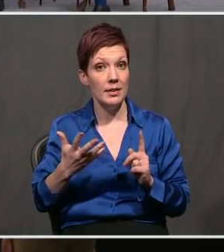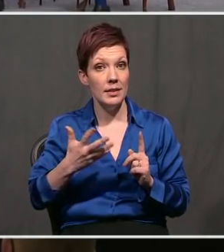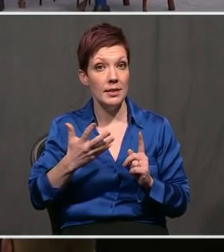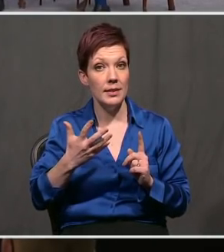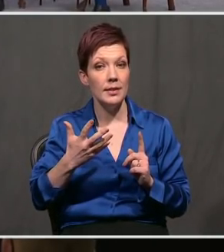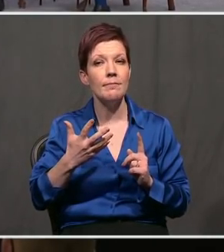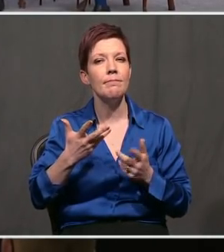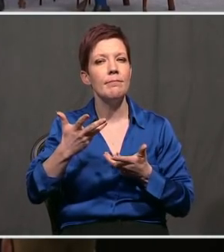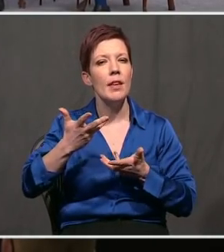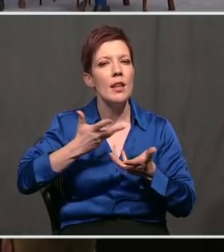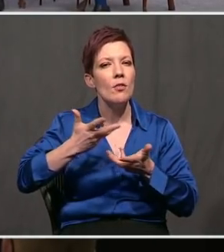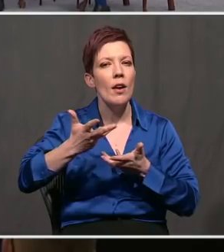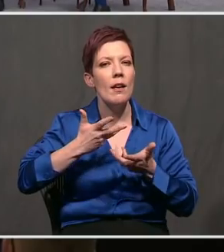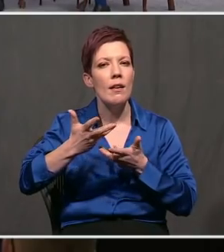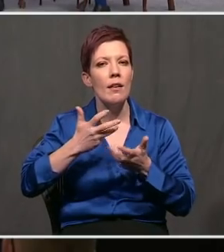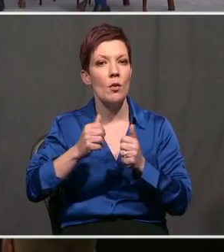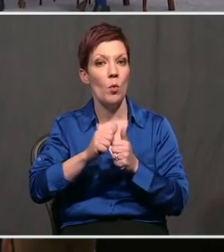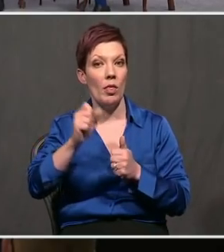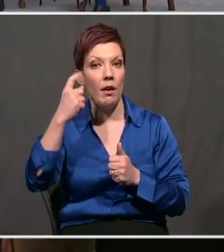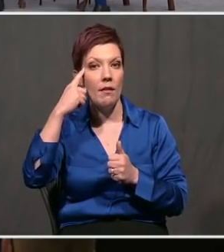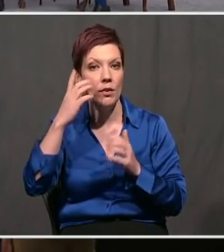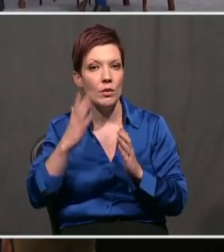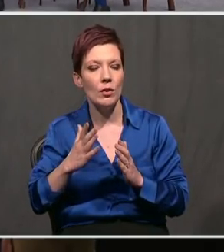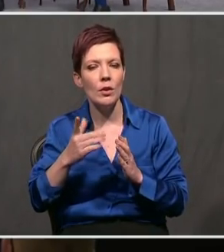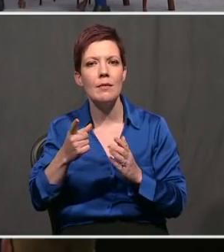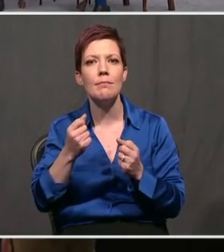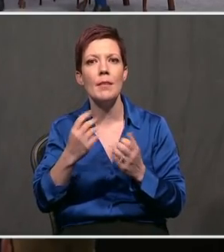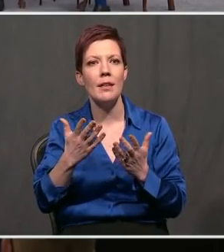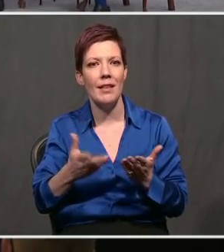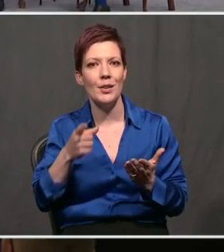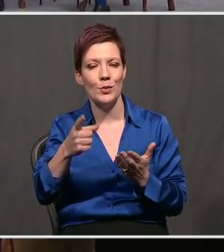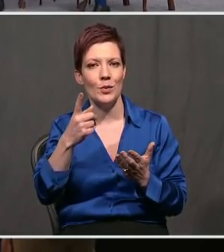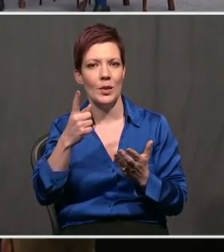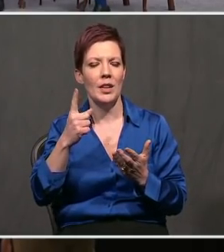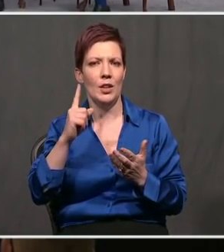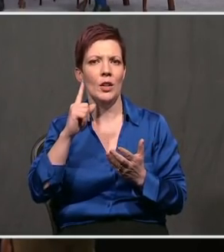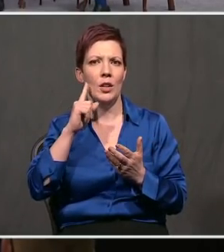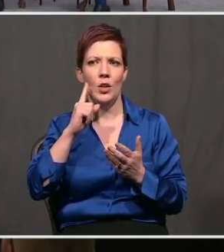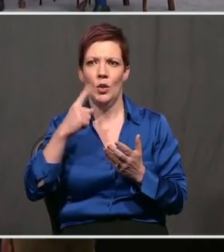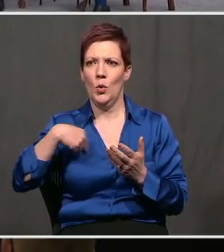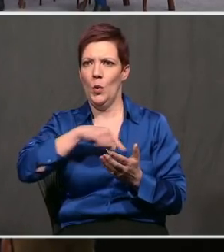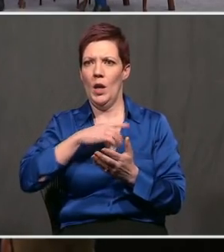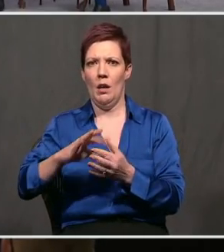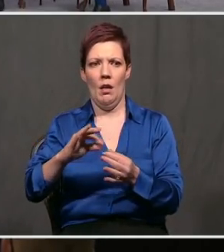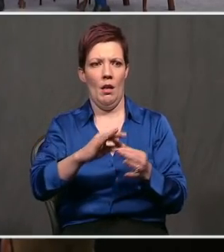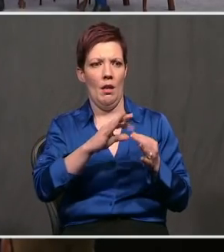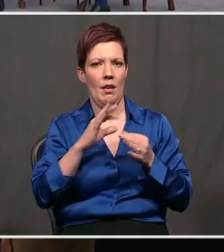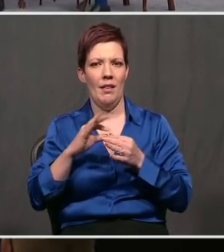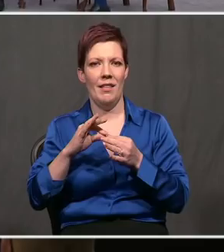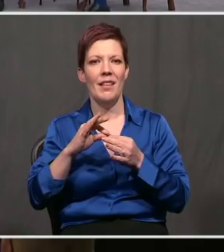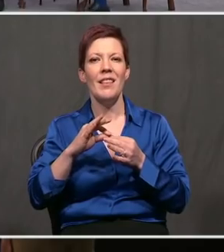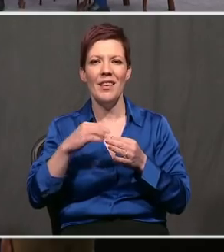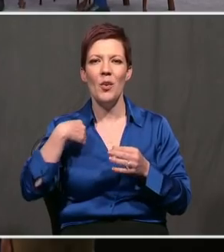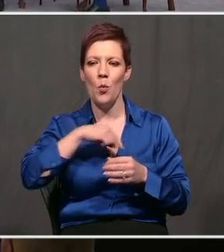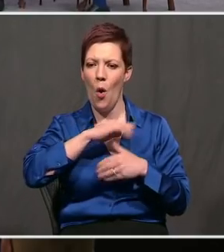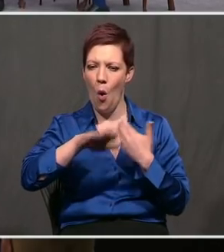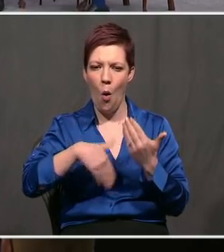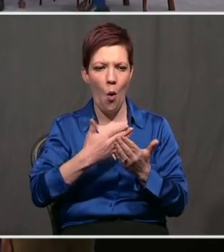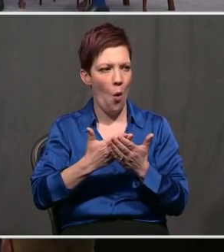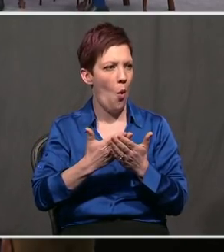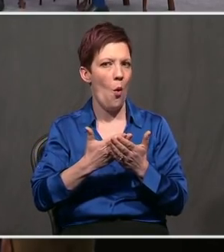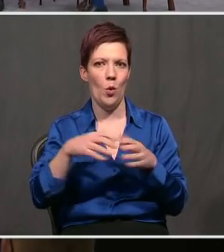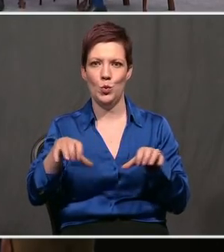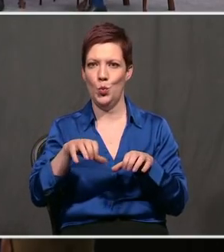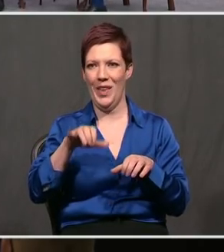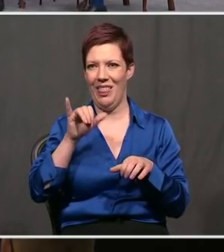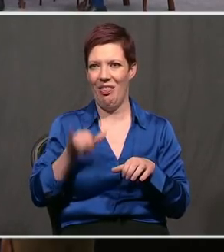is the interaction that we've had with our the governor. So many of the things that you're hearing right now, we're all doing in different ways. And part of the